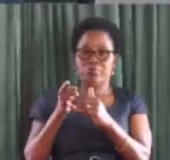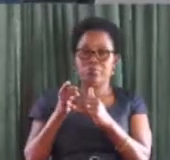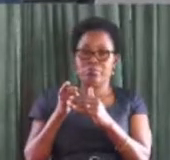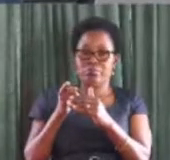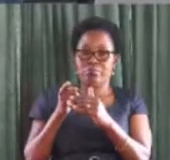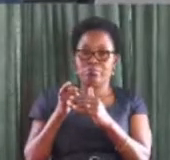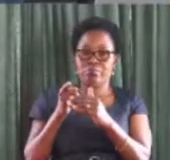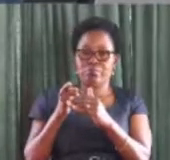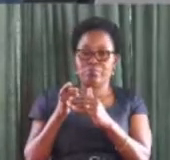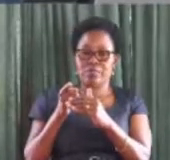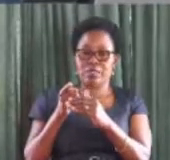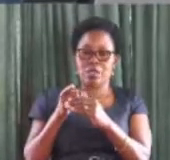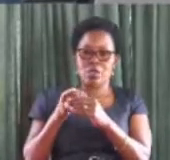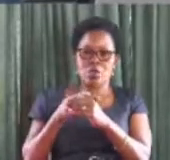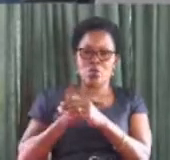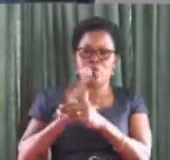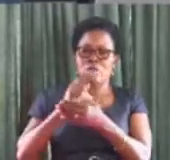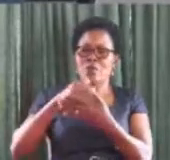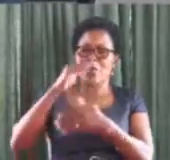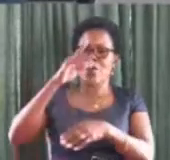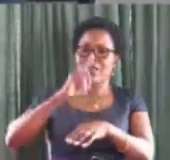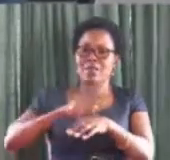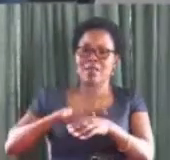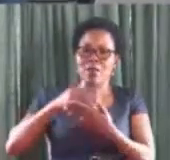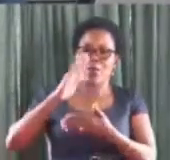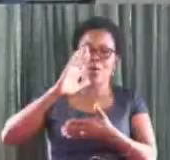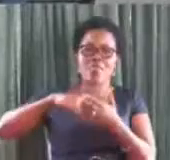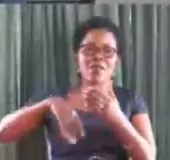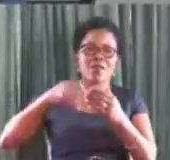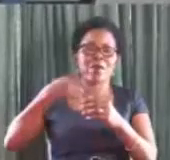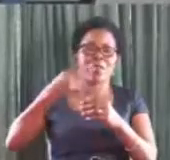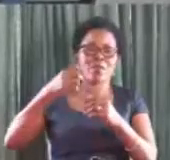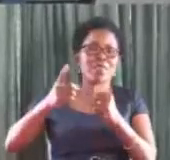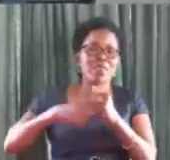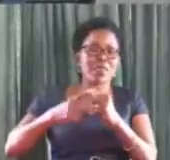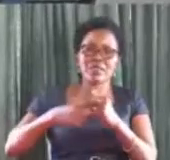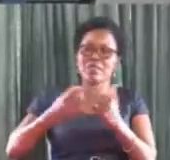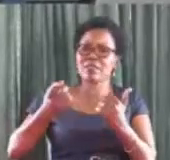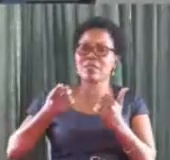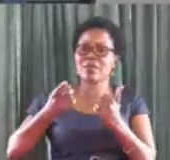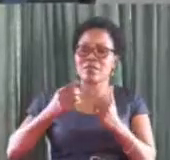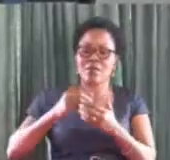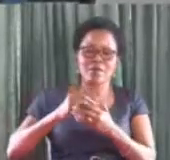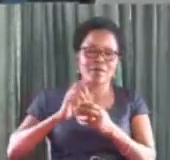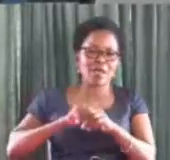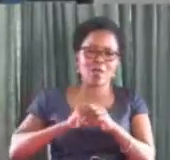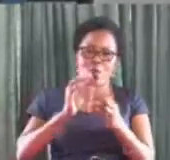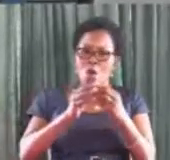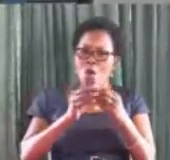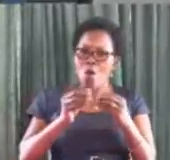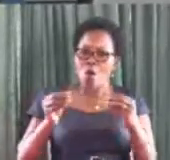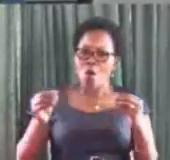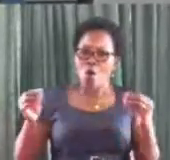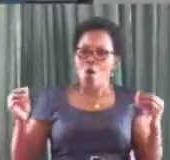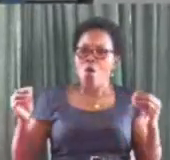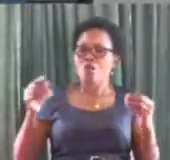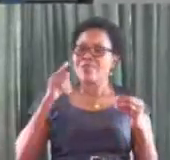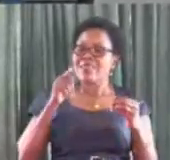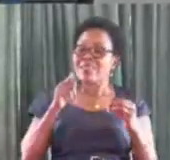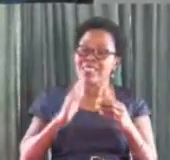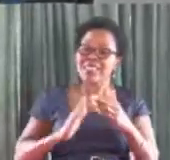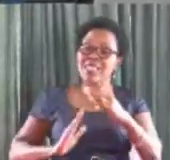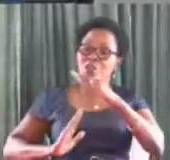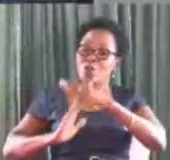a period more than 6 months, although there is no time restriction on the Supreme Court, and this is the apex court.